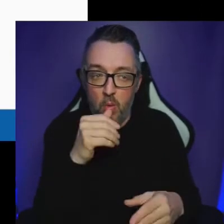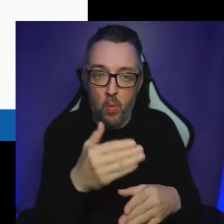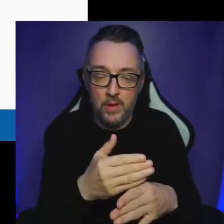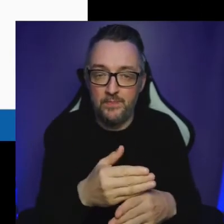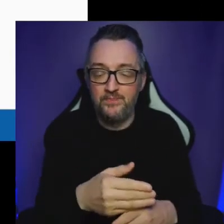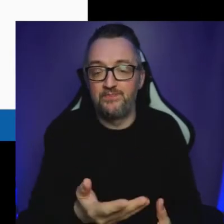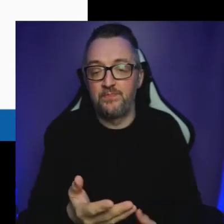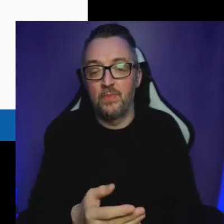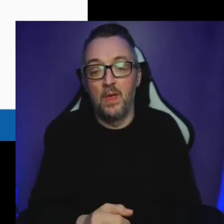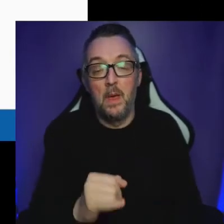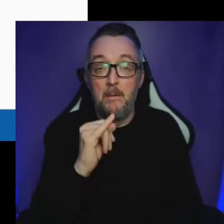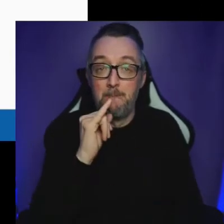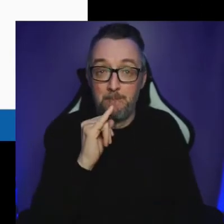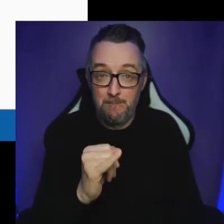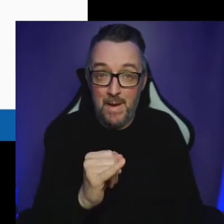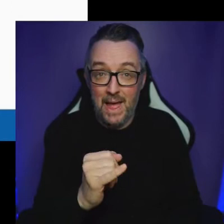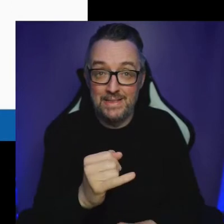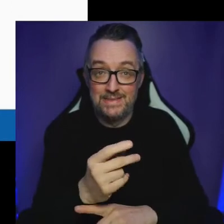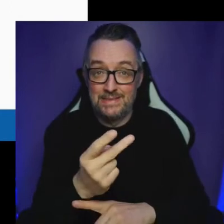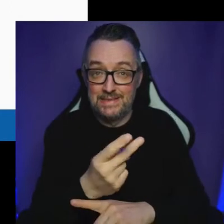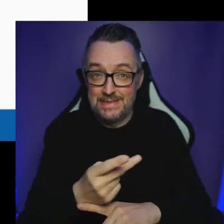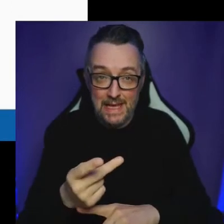Bad design, or where we're not doing that,